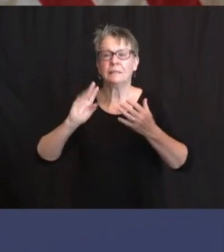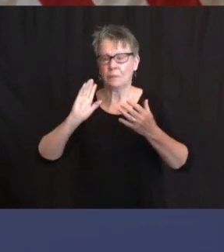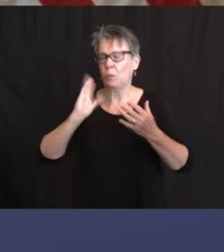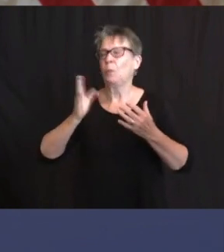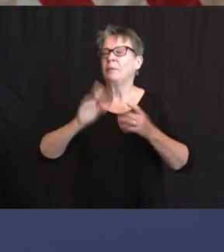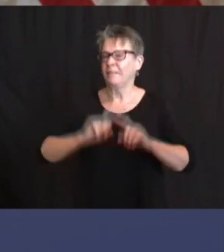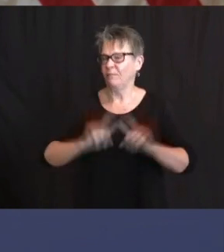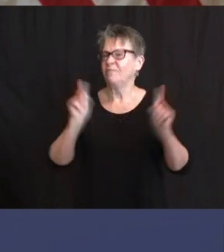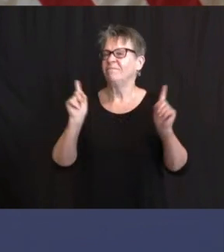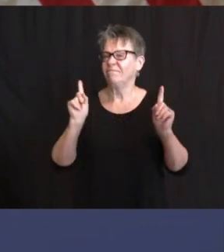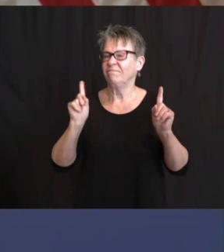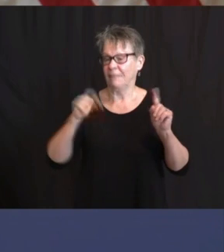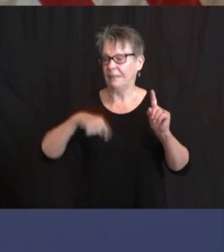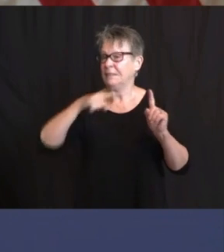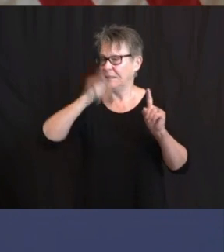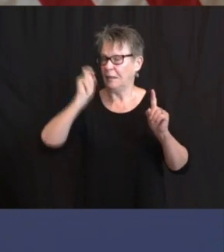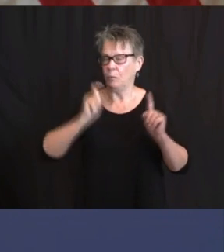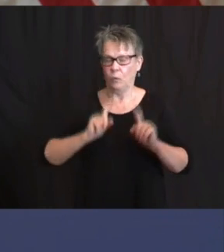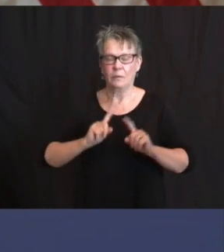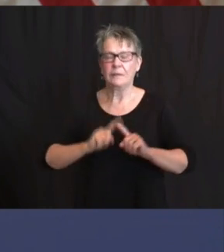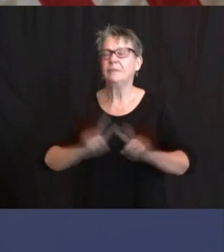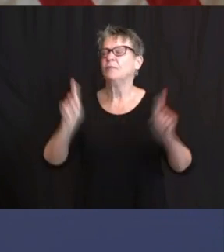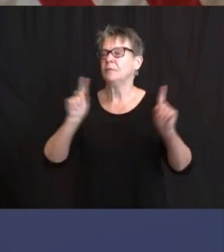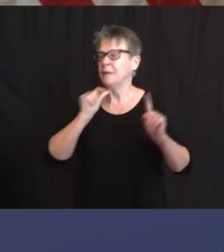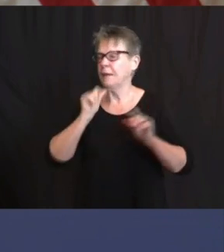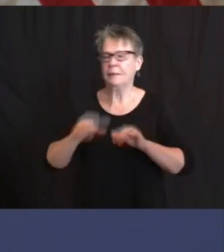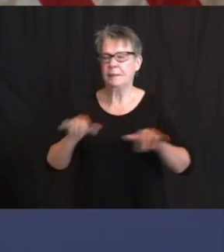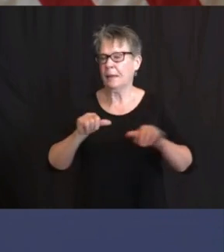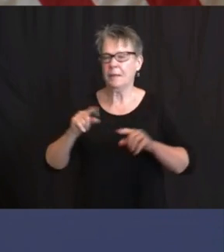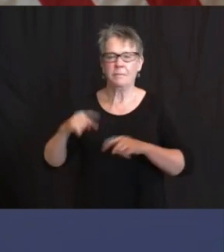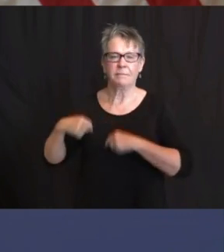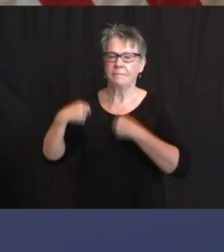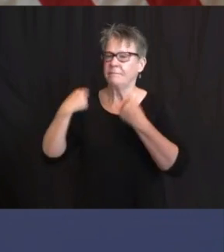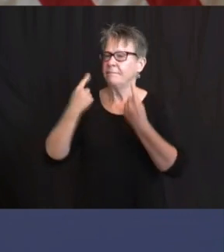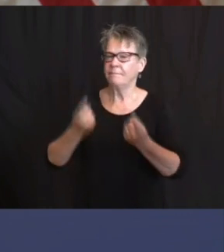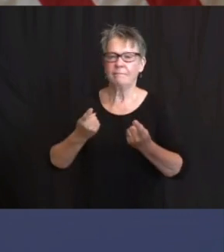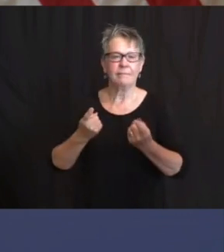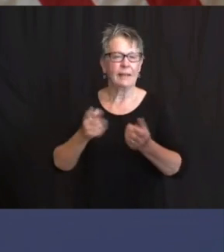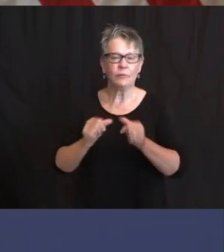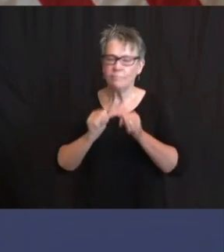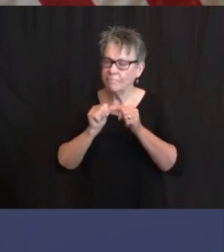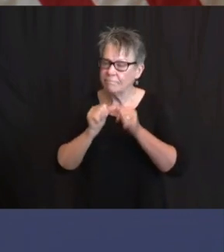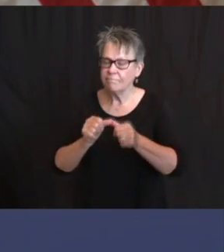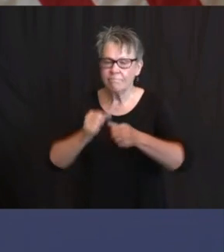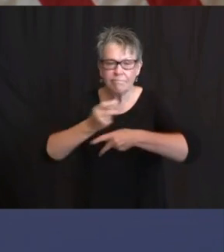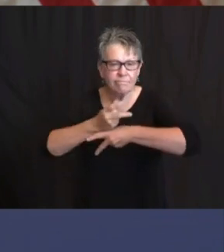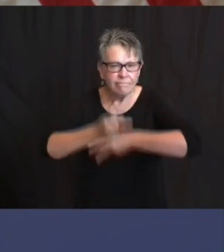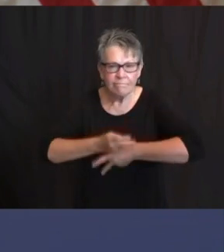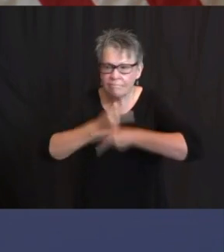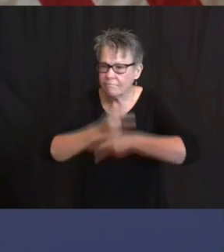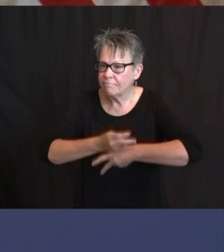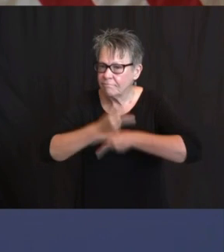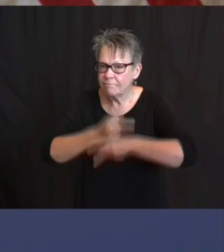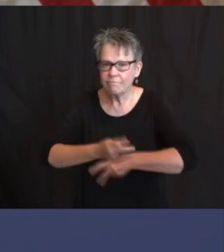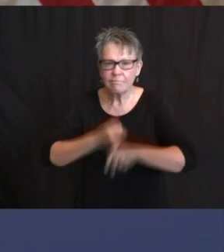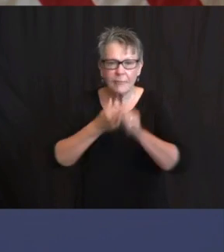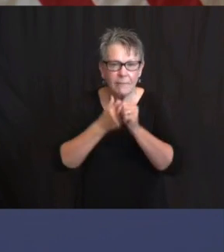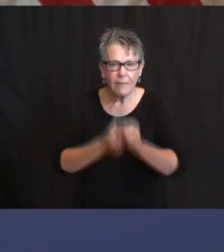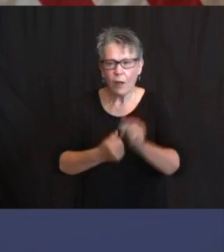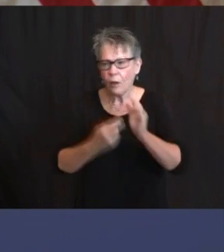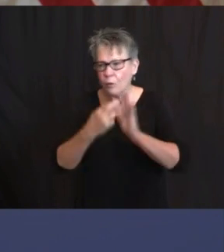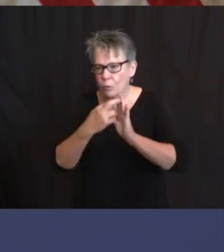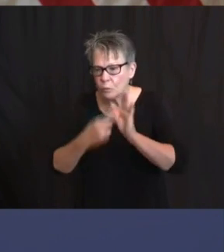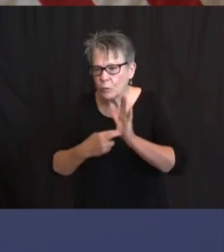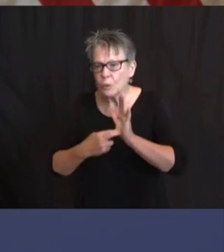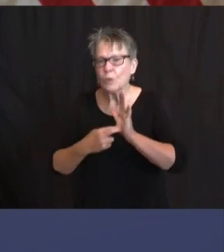process that balances the desire to move forward with concerns for public health. As we seek to ensure appropriate